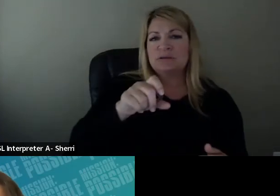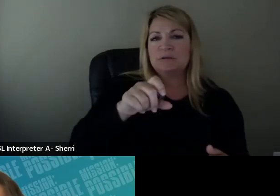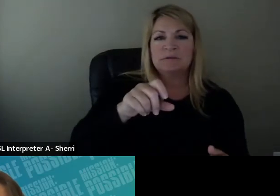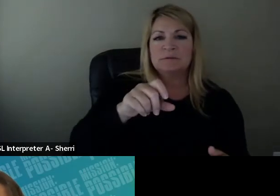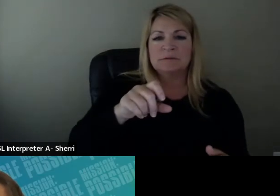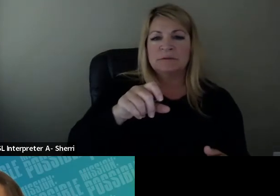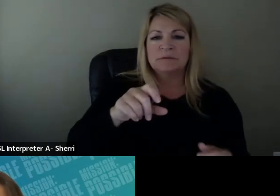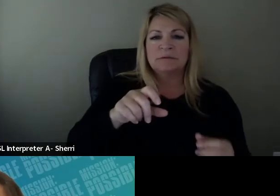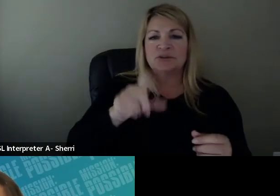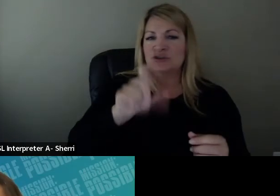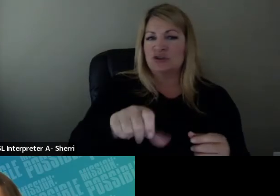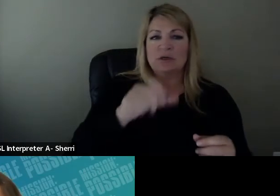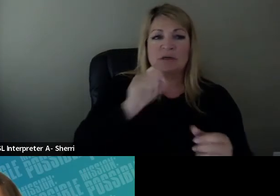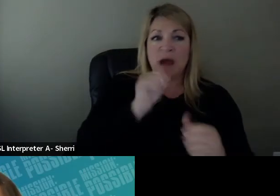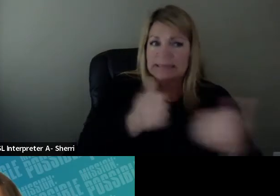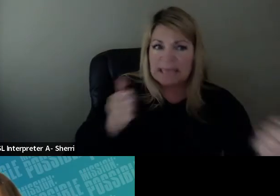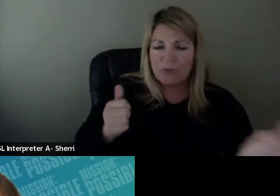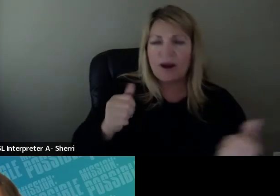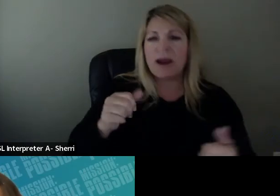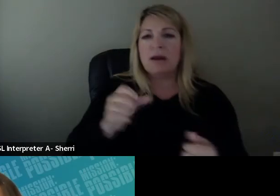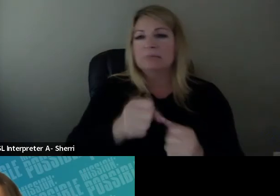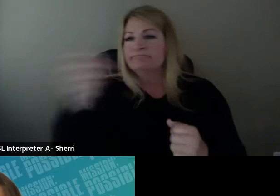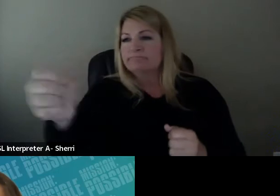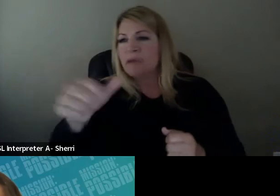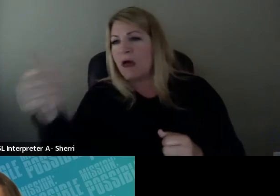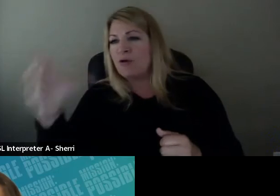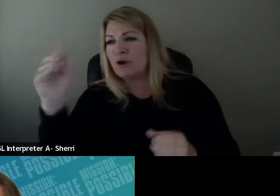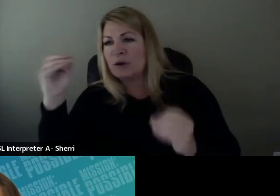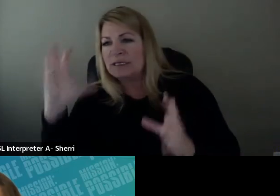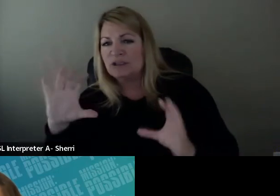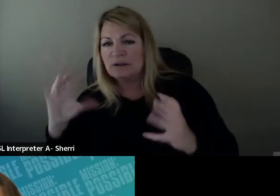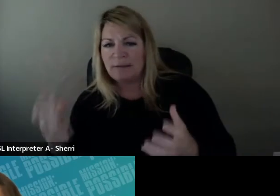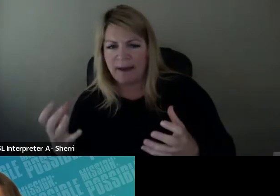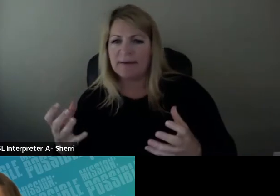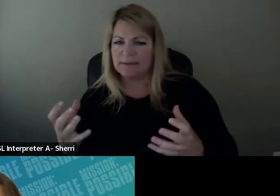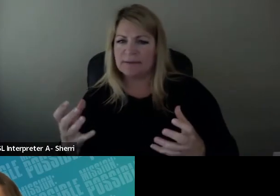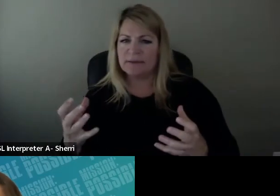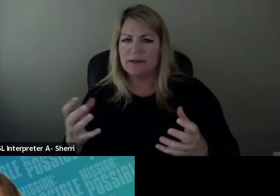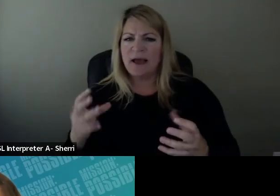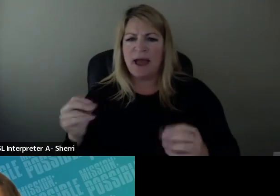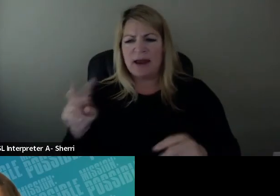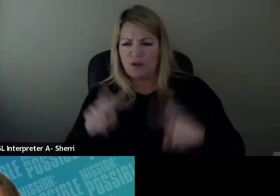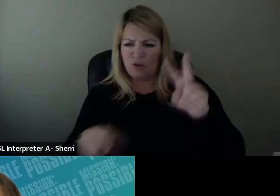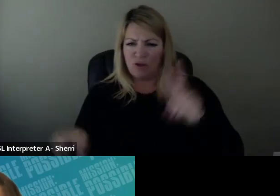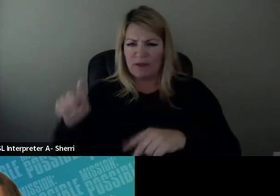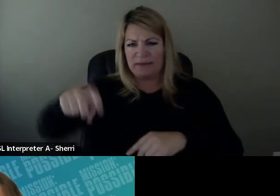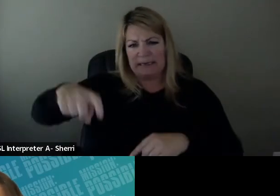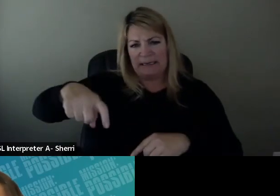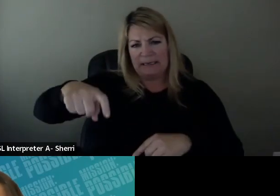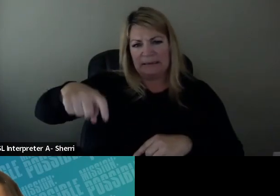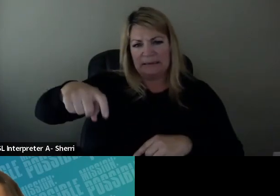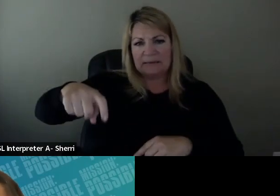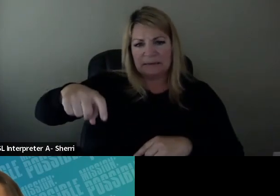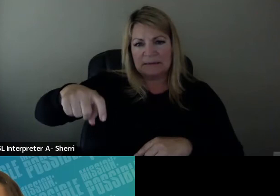which students should be separated or placed in a different co-teaching class. And of course, taking a look at the needs of